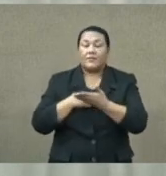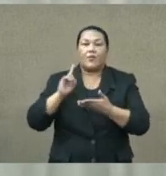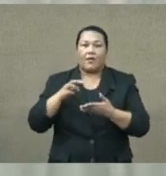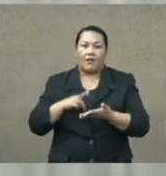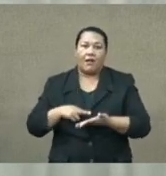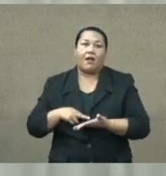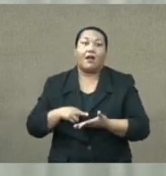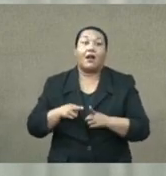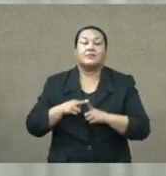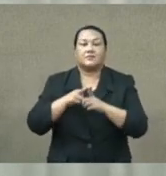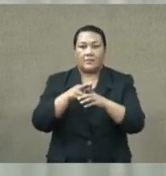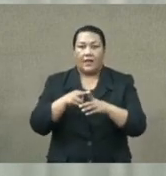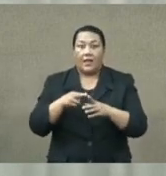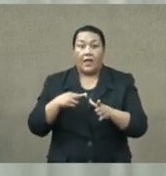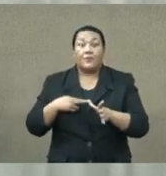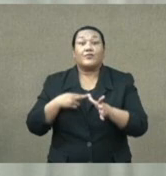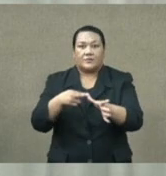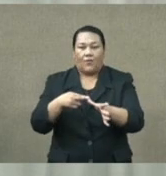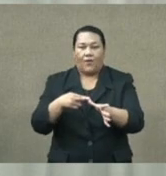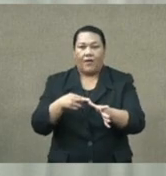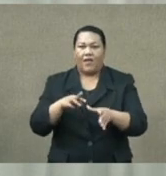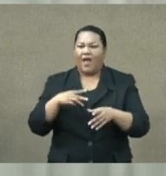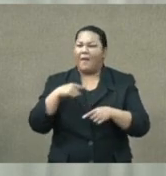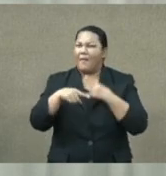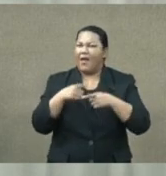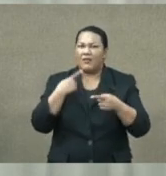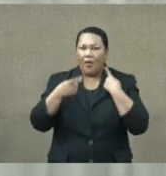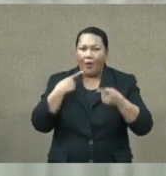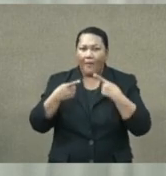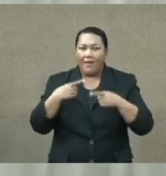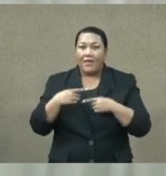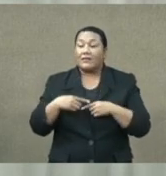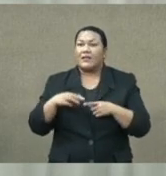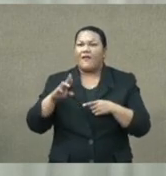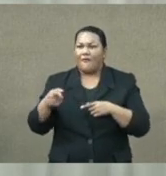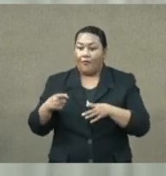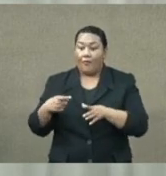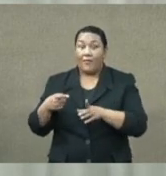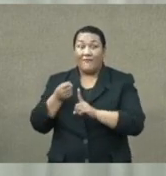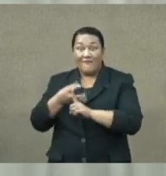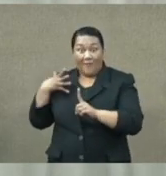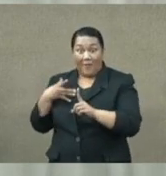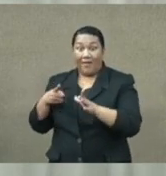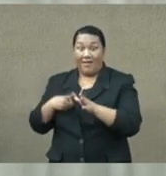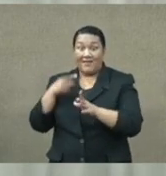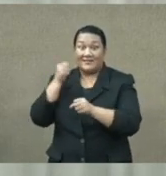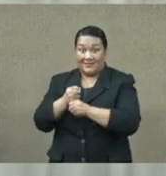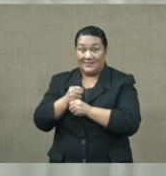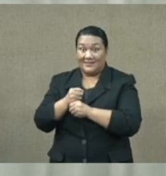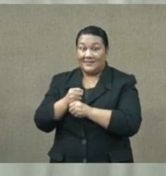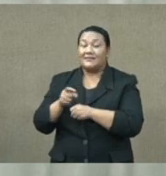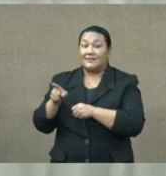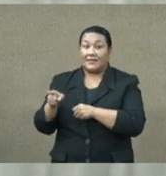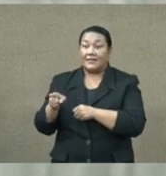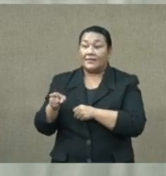public remarks by the current leader of the opposition and his former Attorney General, the absentee